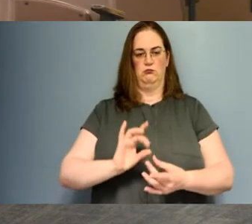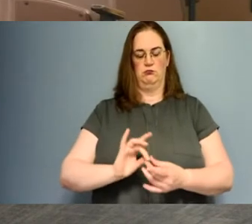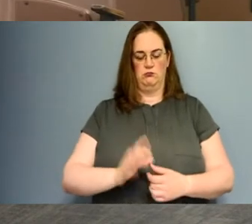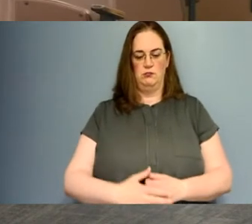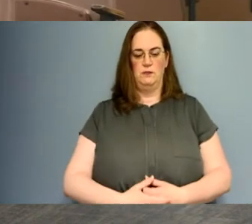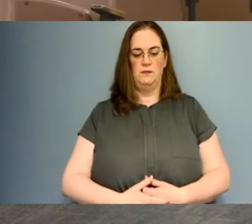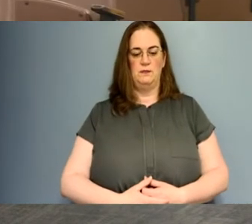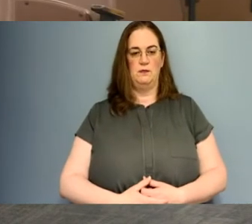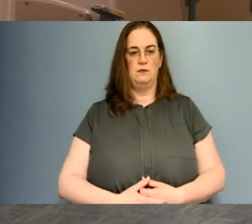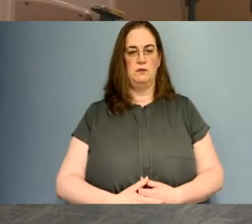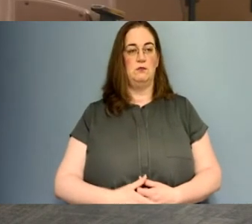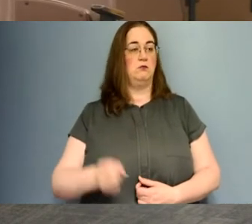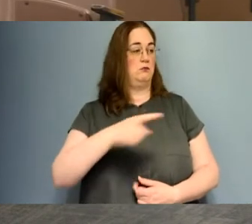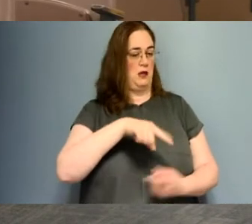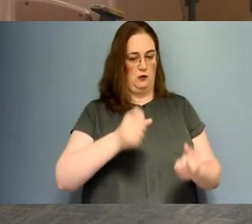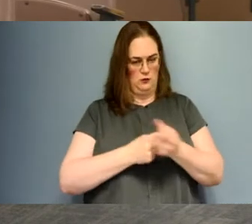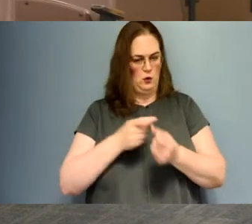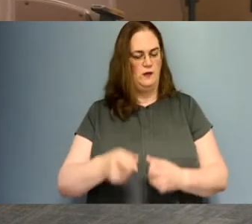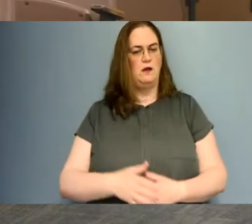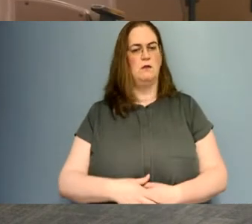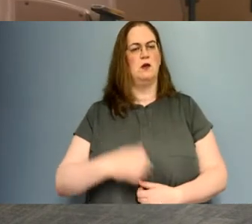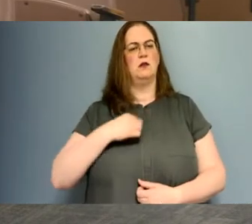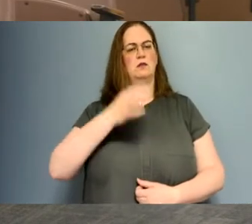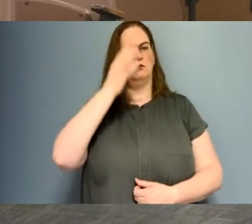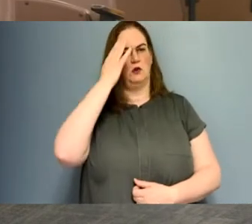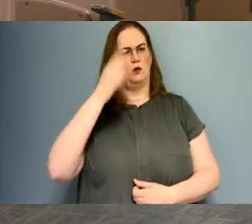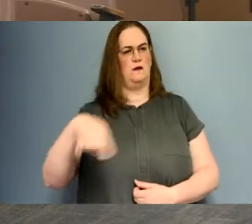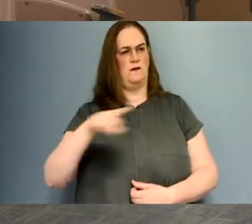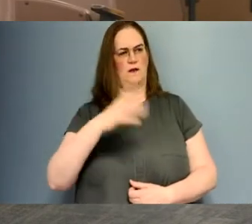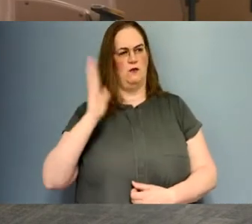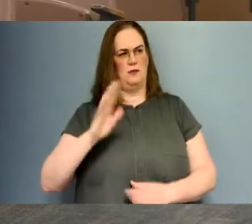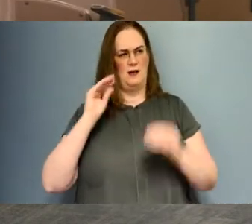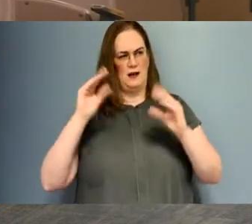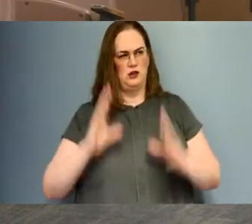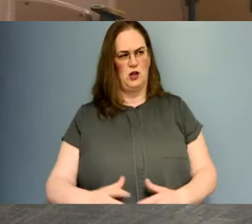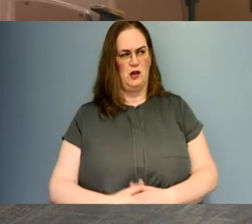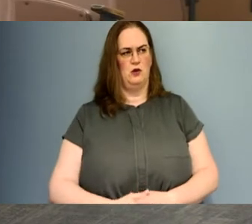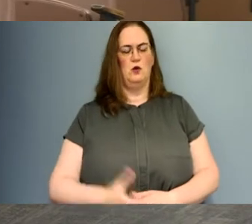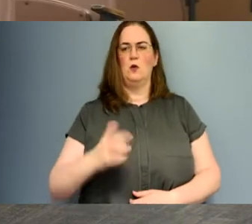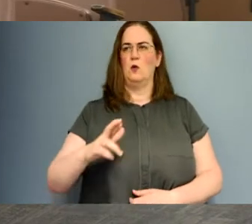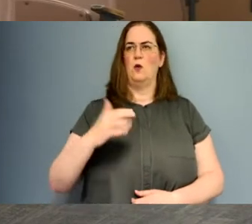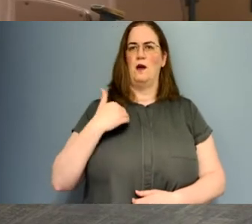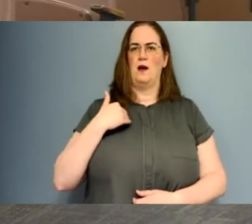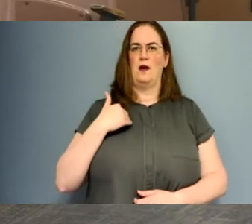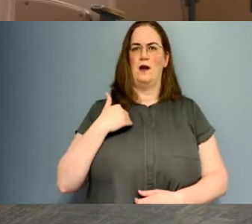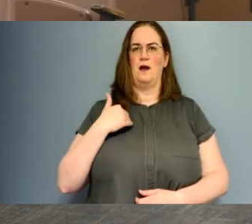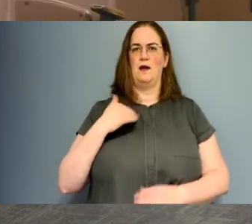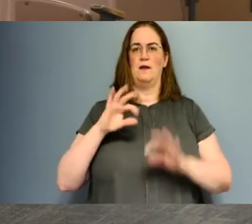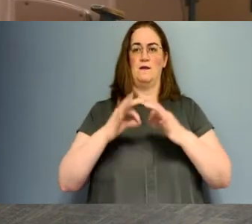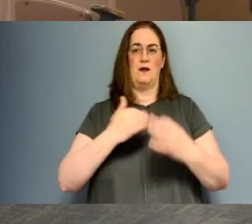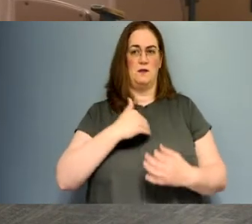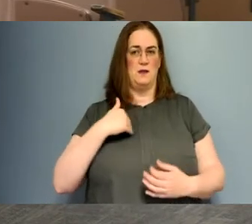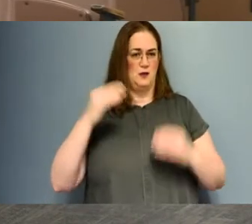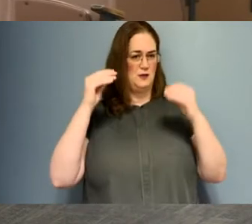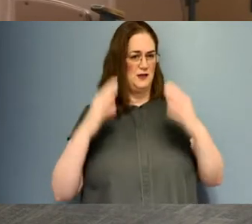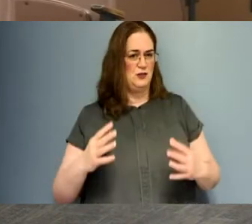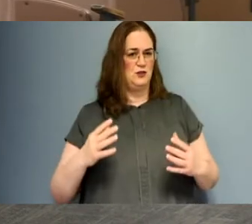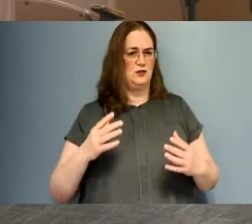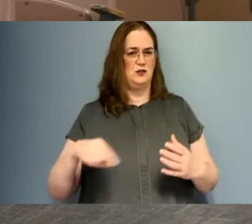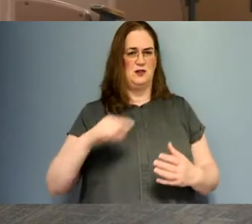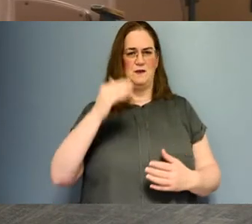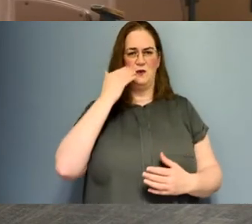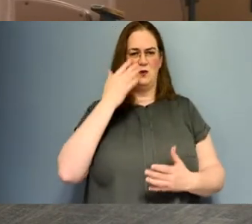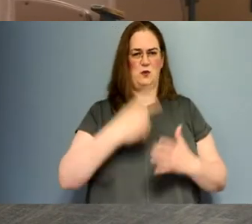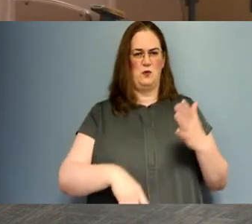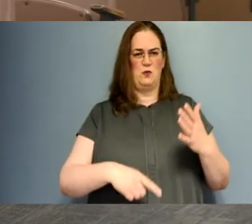many are supporting them, but I wanted to know if they've ever been an educator or have had a family member who is an educator. Do they even know